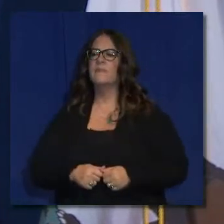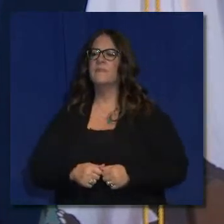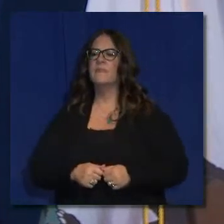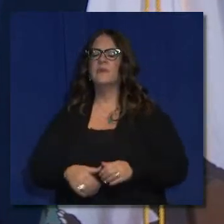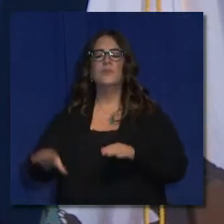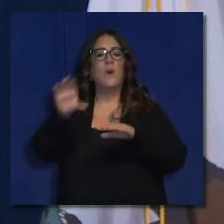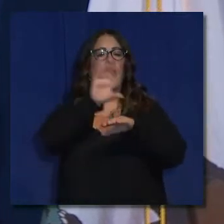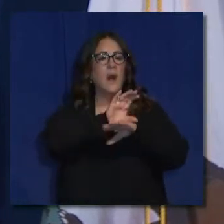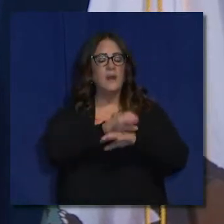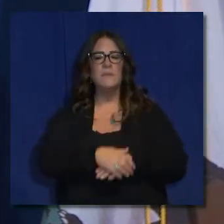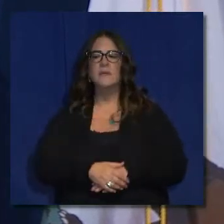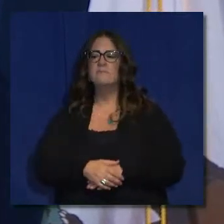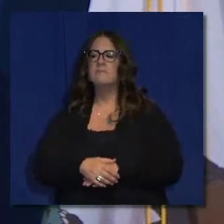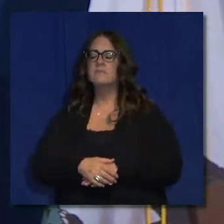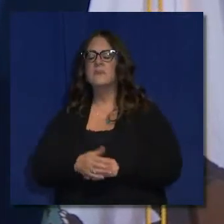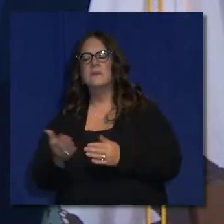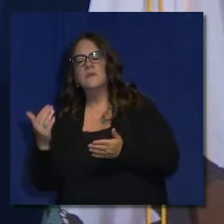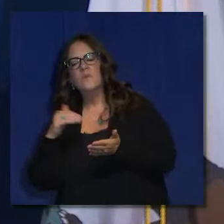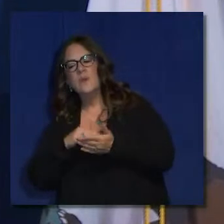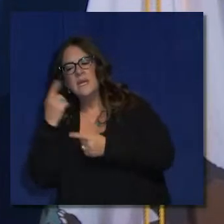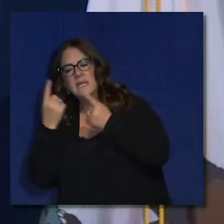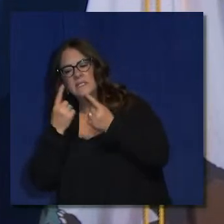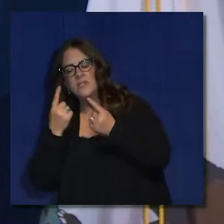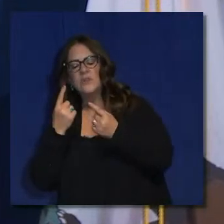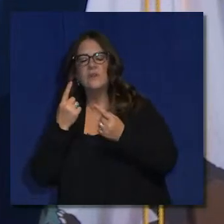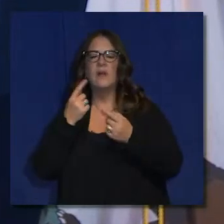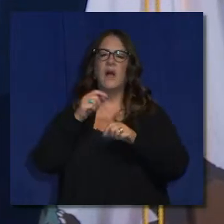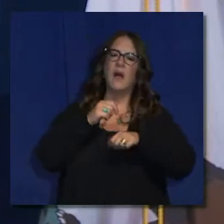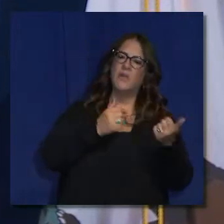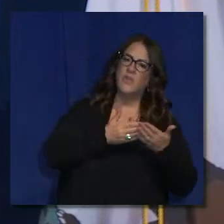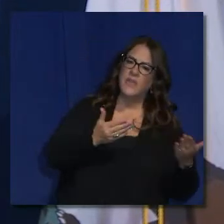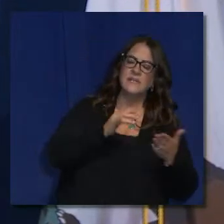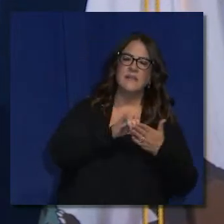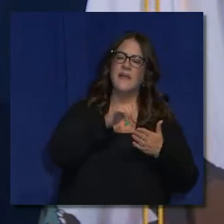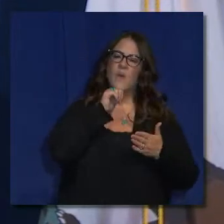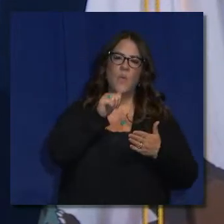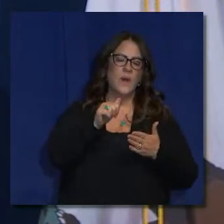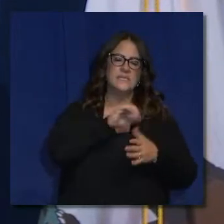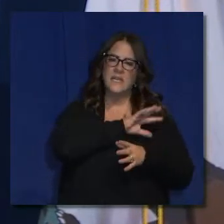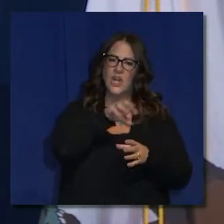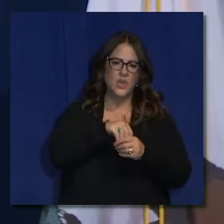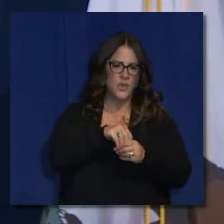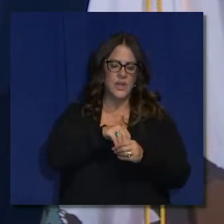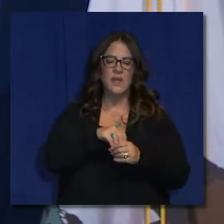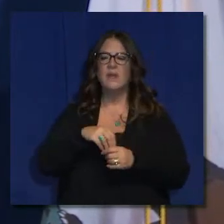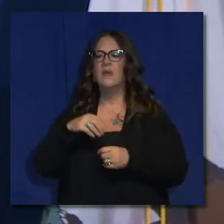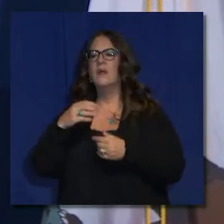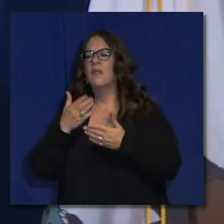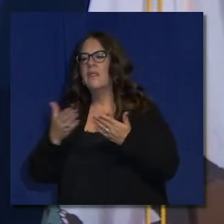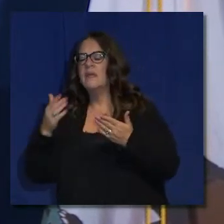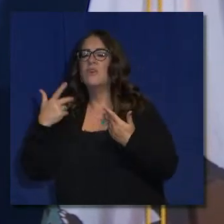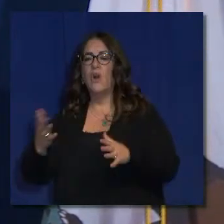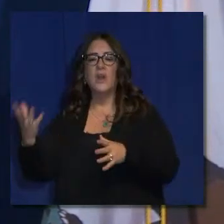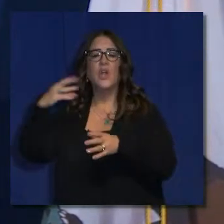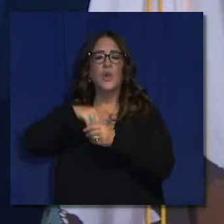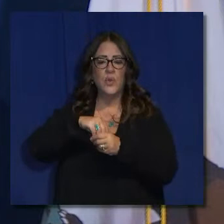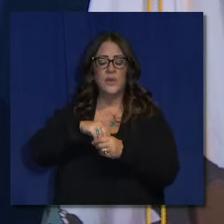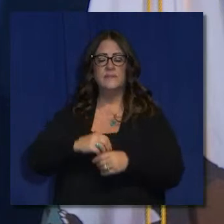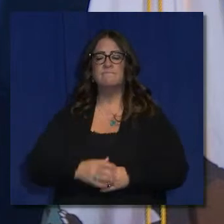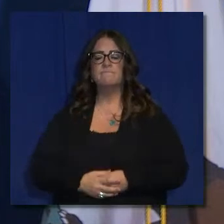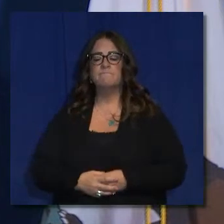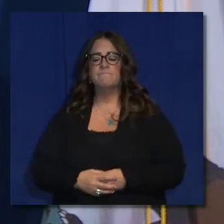to consider, to reconsider things that were not included, things that should be, things that were included where they